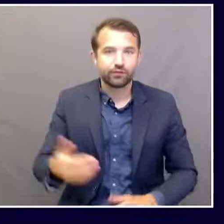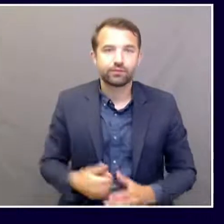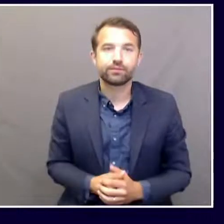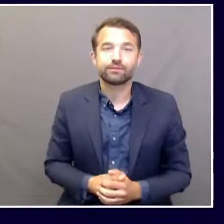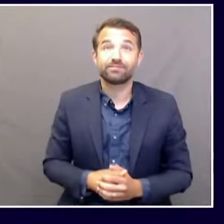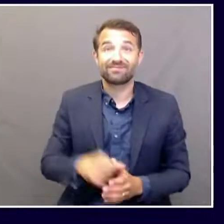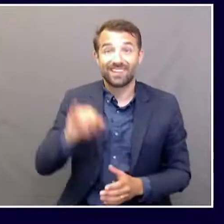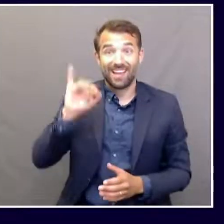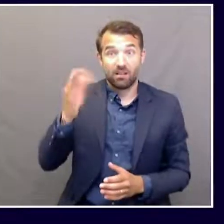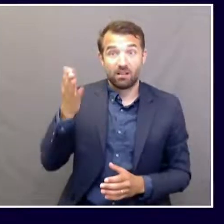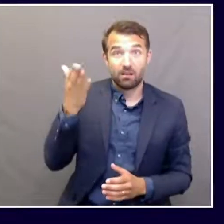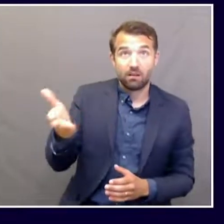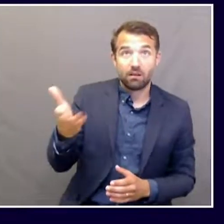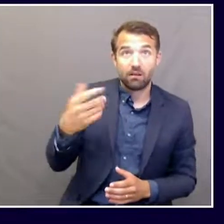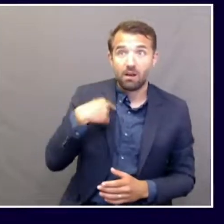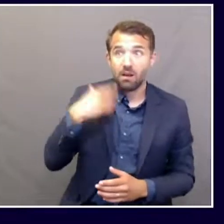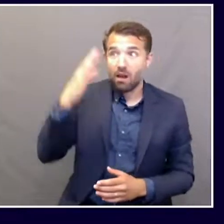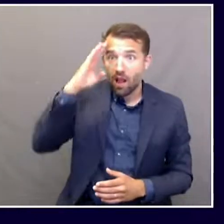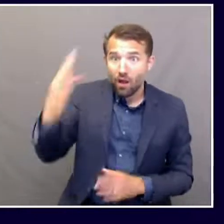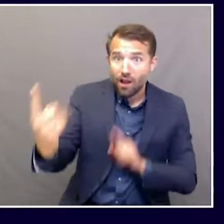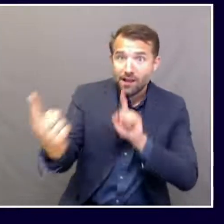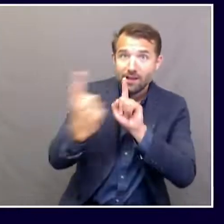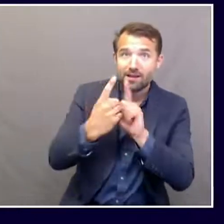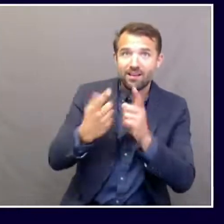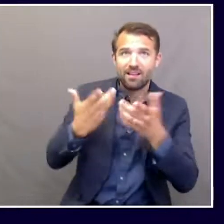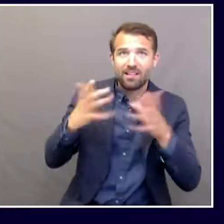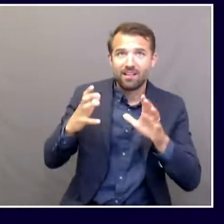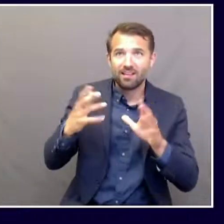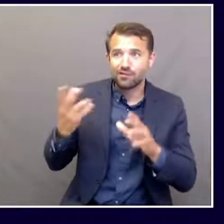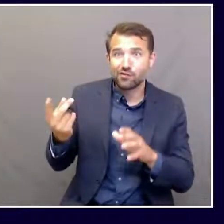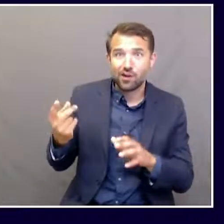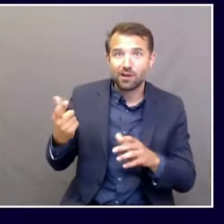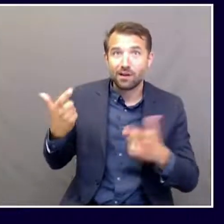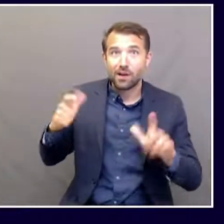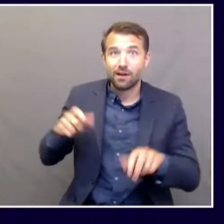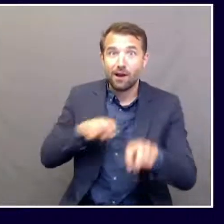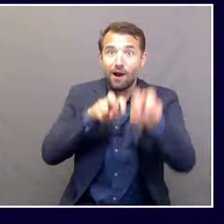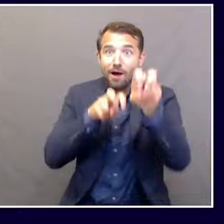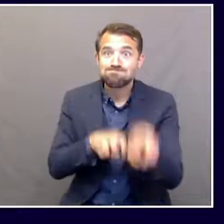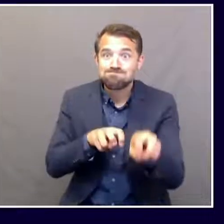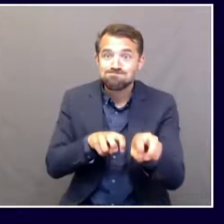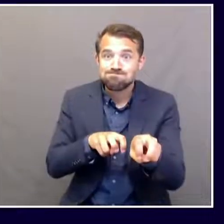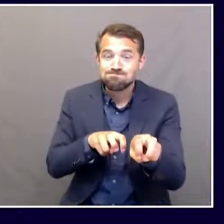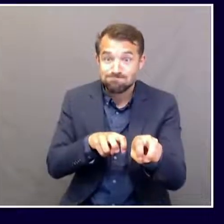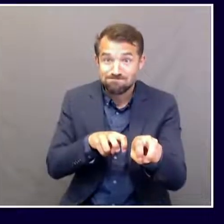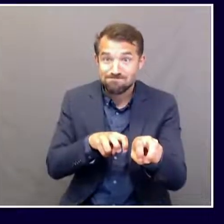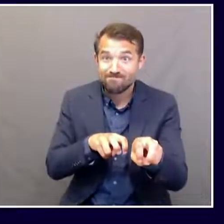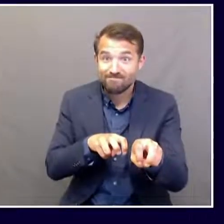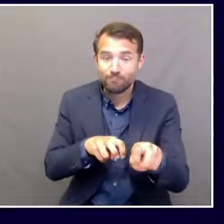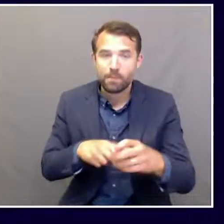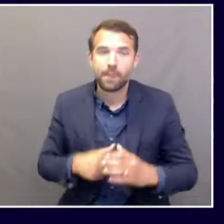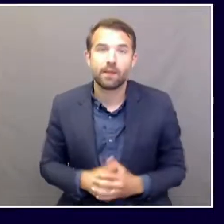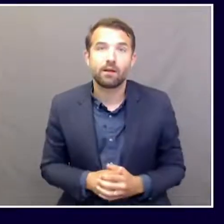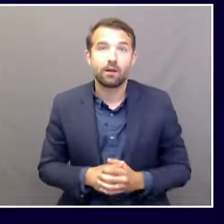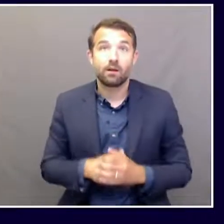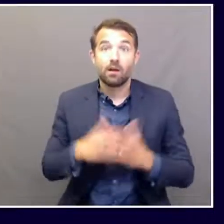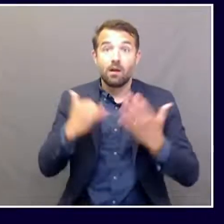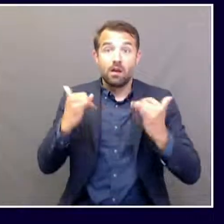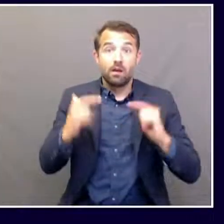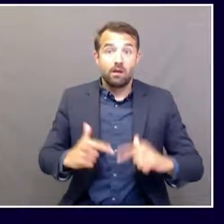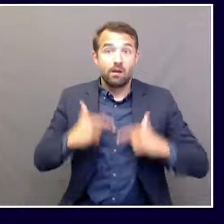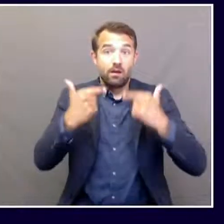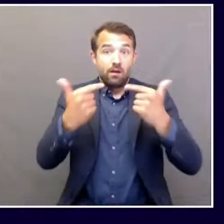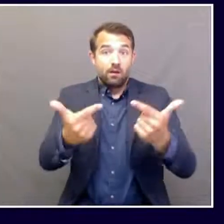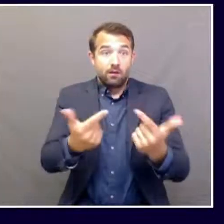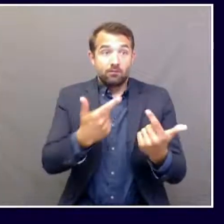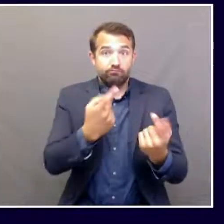the guy with the big dog with me. So with that, I'm going to turn things over to our colleagues in the media. And the first question for